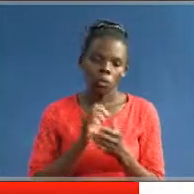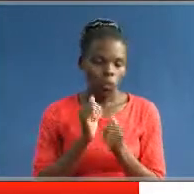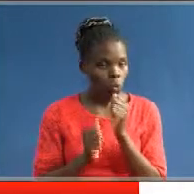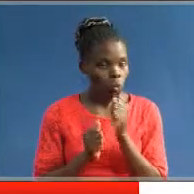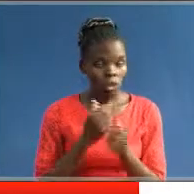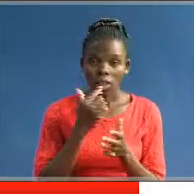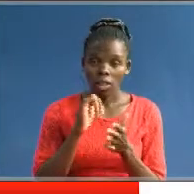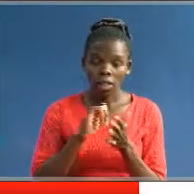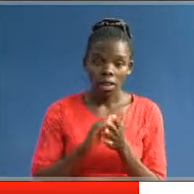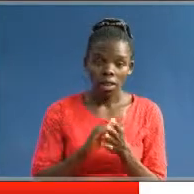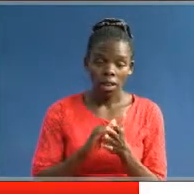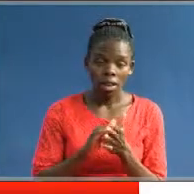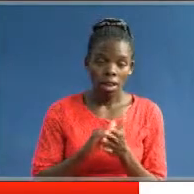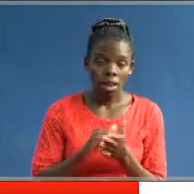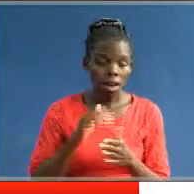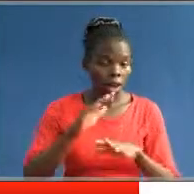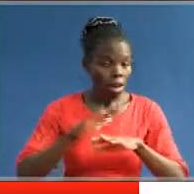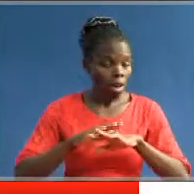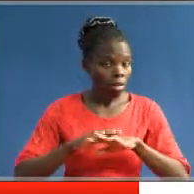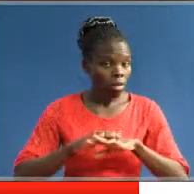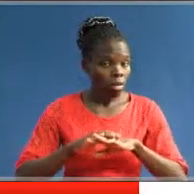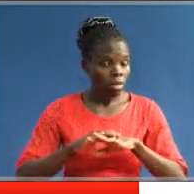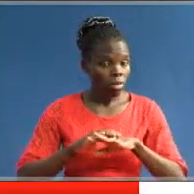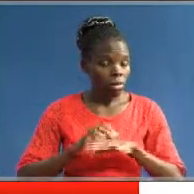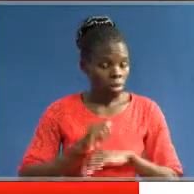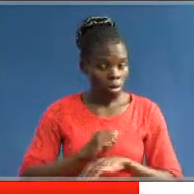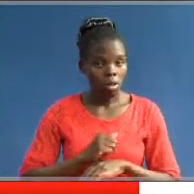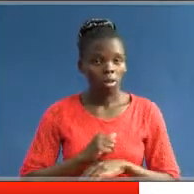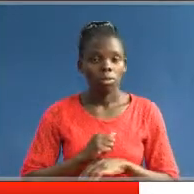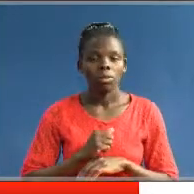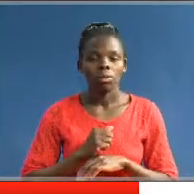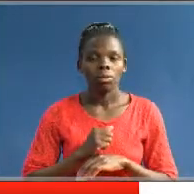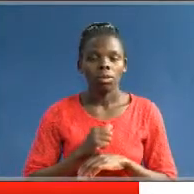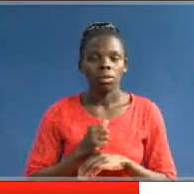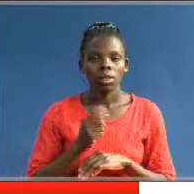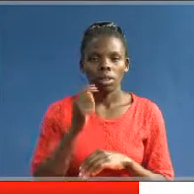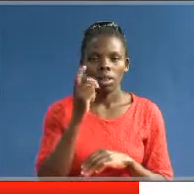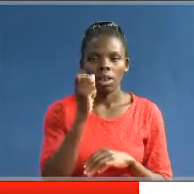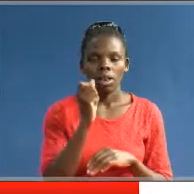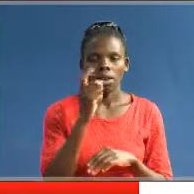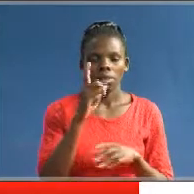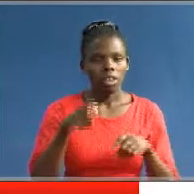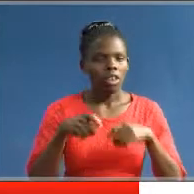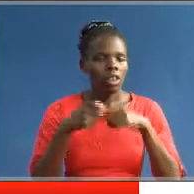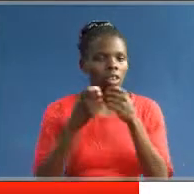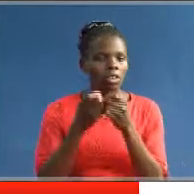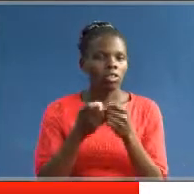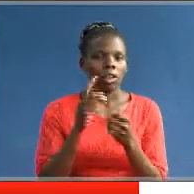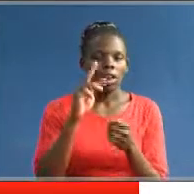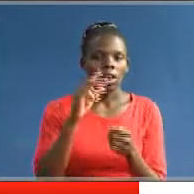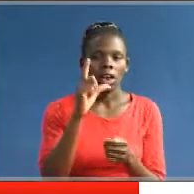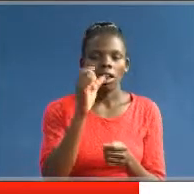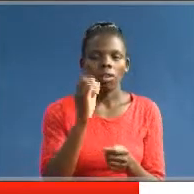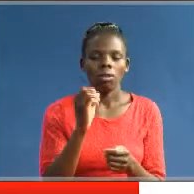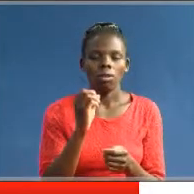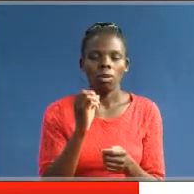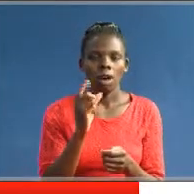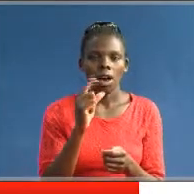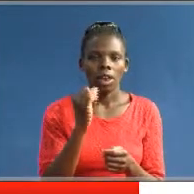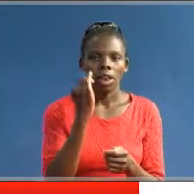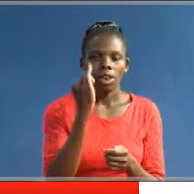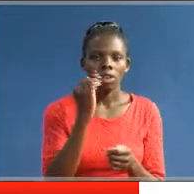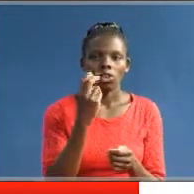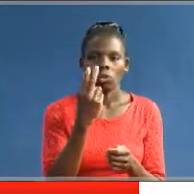stated that at that time, Honorable Speaker, the tax compliance issue to the Honorable Tia Galgalo Ali on